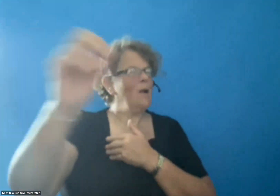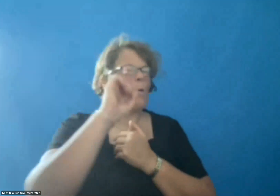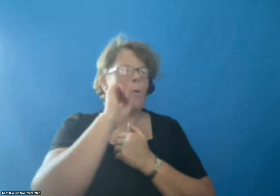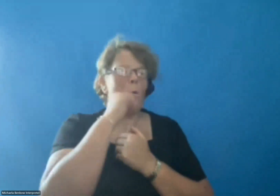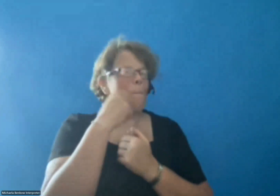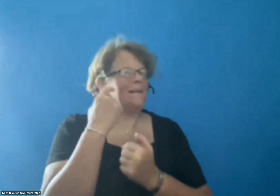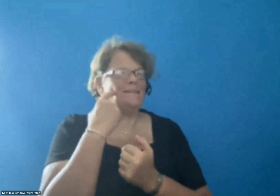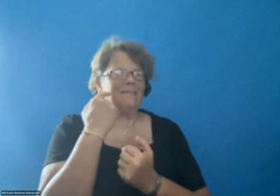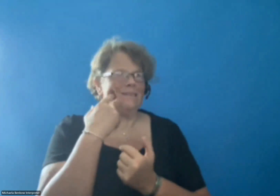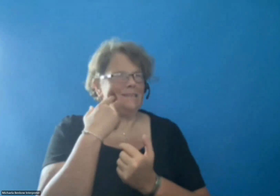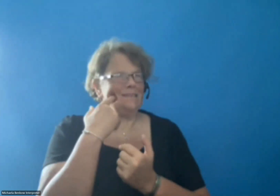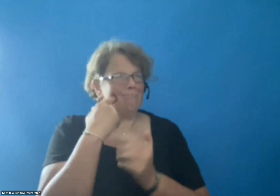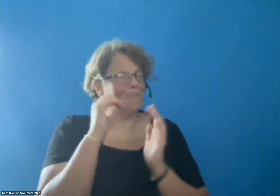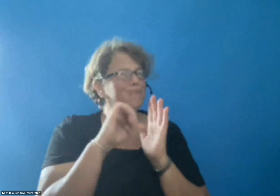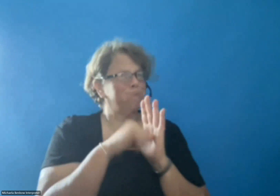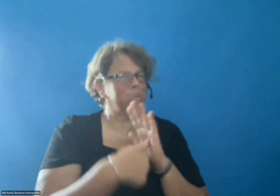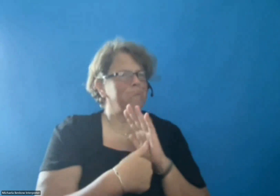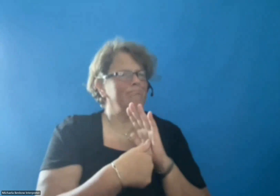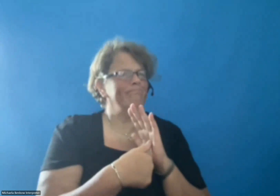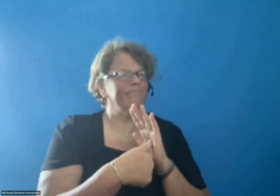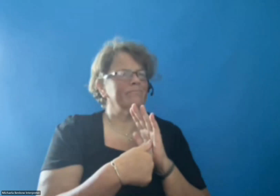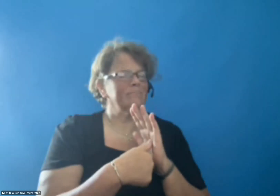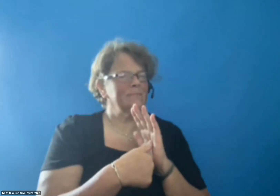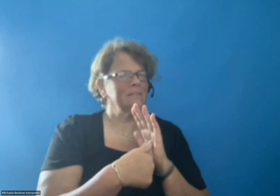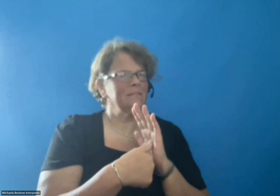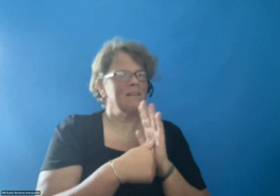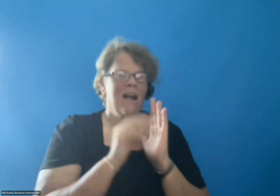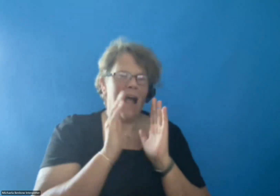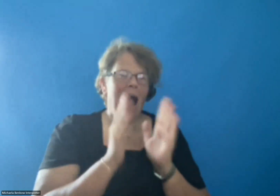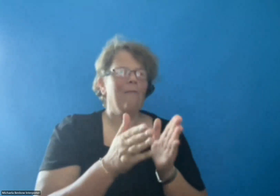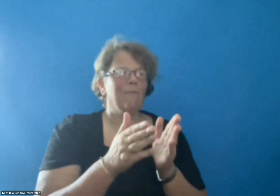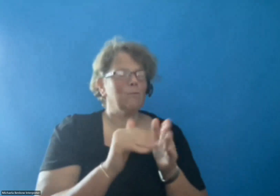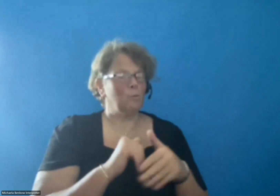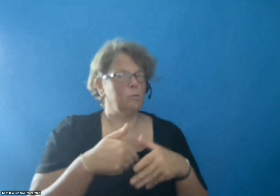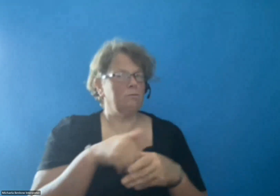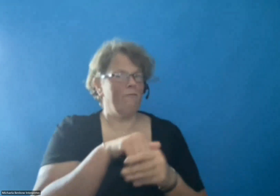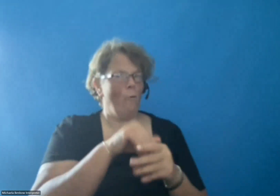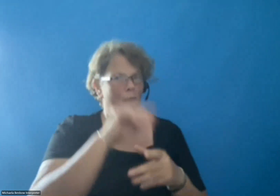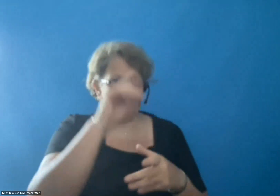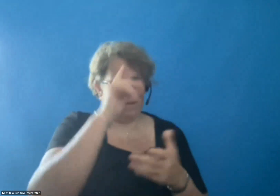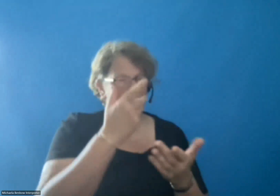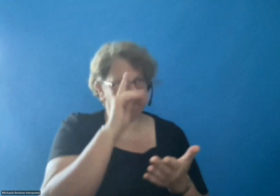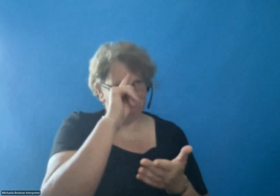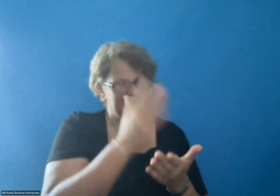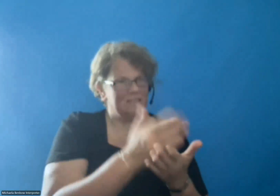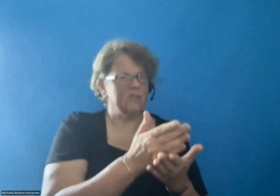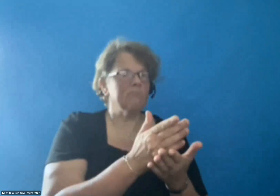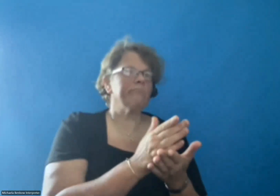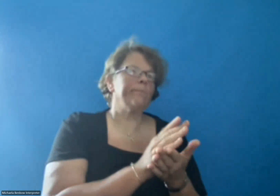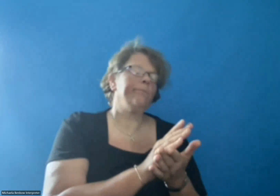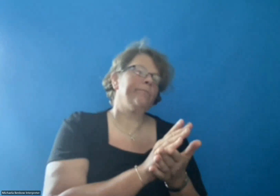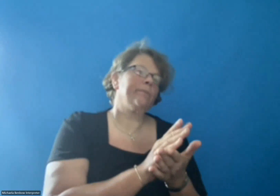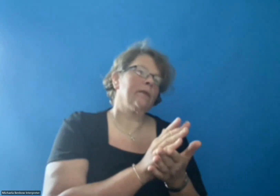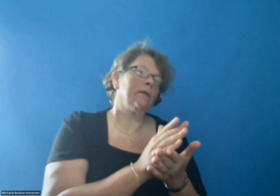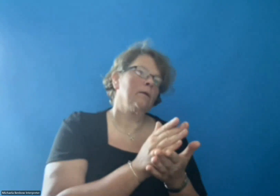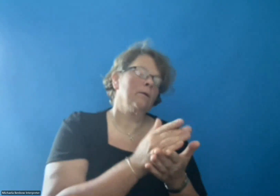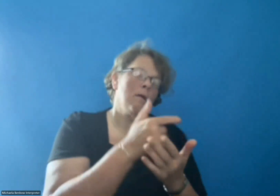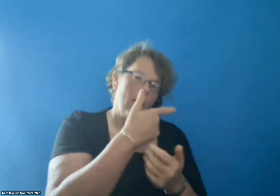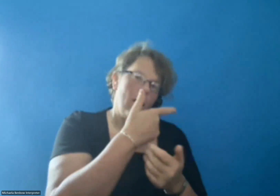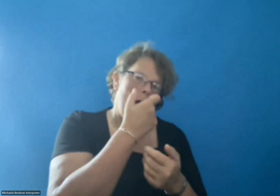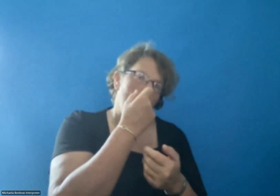really hard. And going back to what Peter was saying, you have to involve people in that decision, so that actually you understand